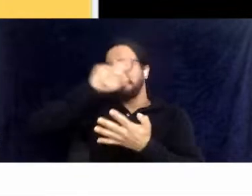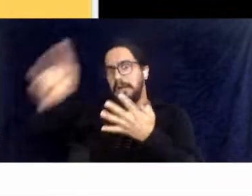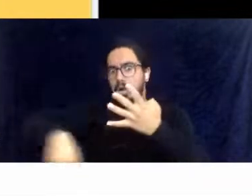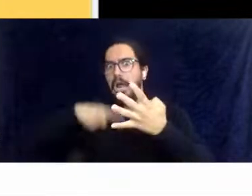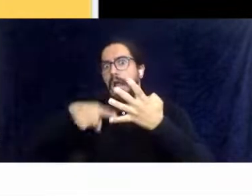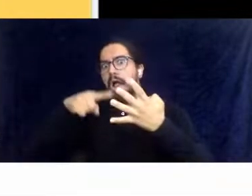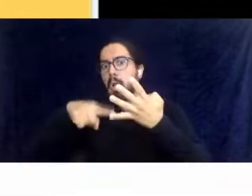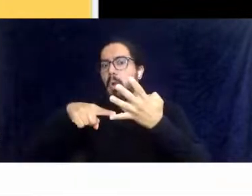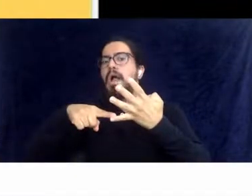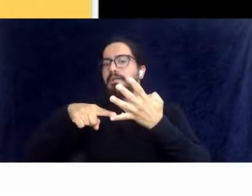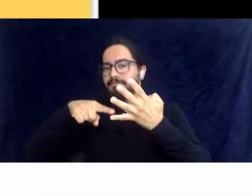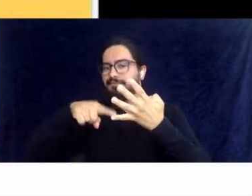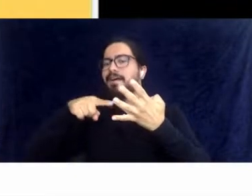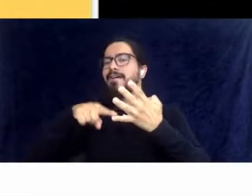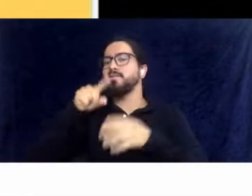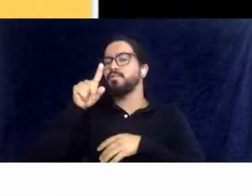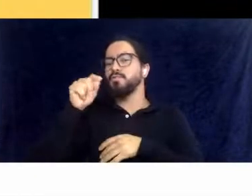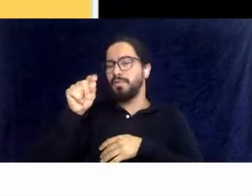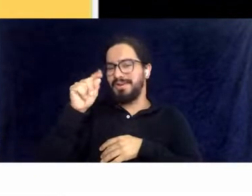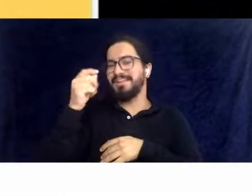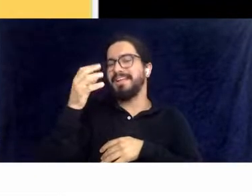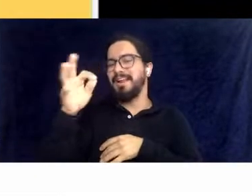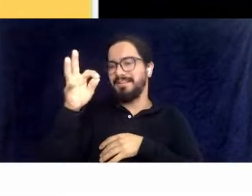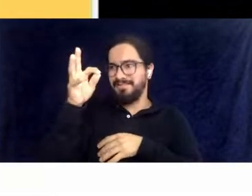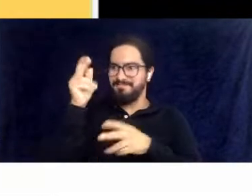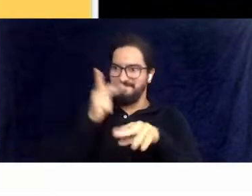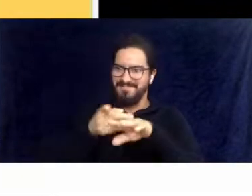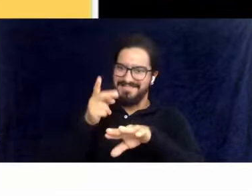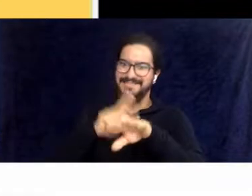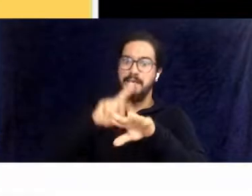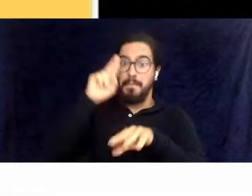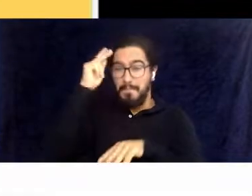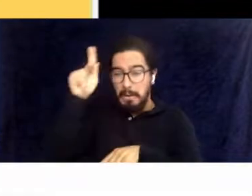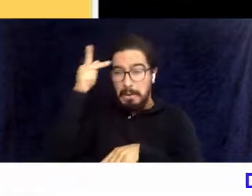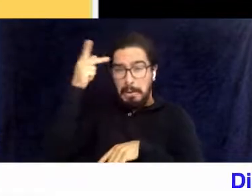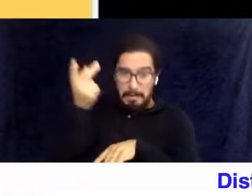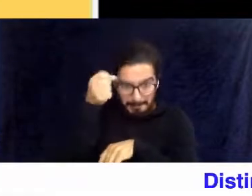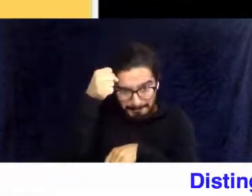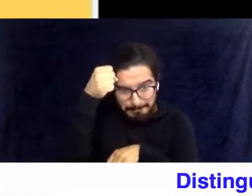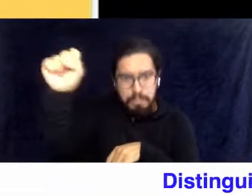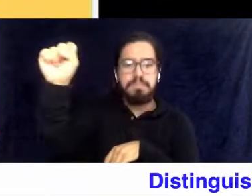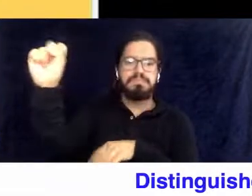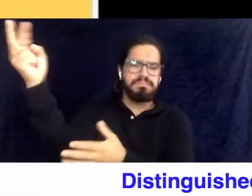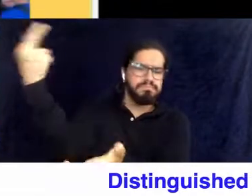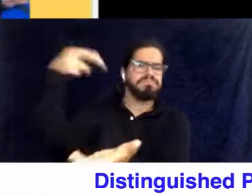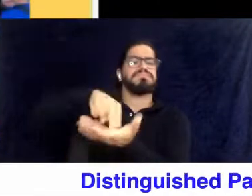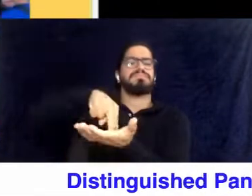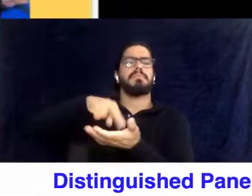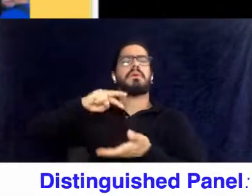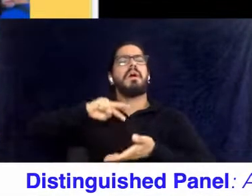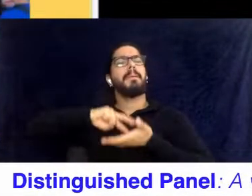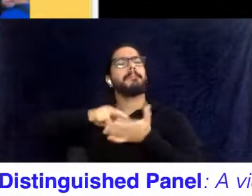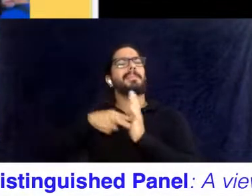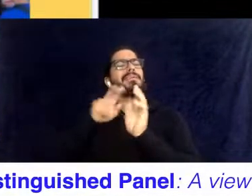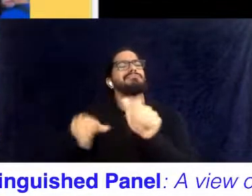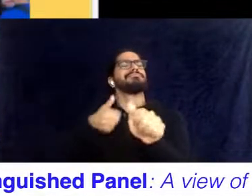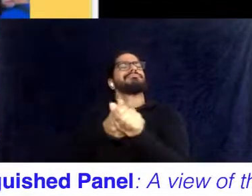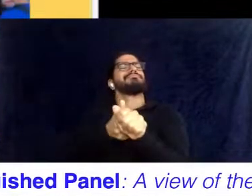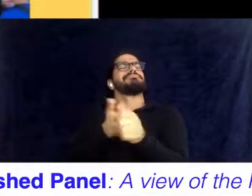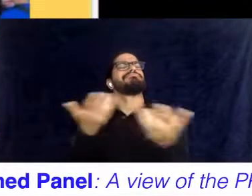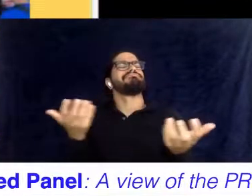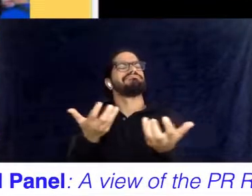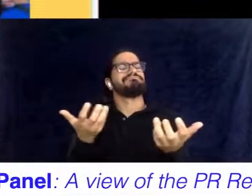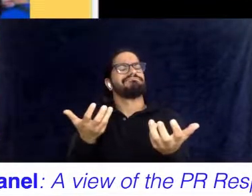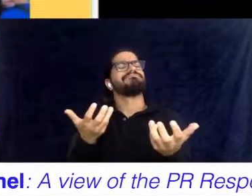2019. But again, you know, we have to think carefully about what these mean. And so in terms of the pandemic, one thing that I